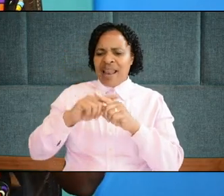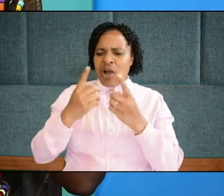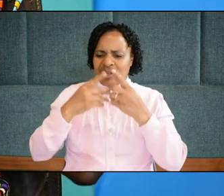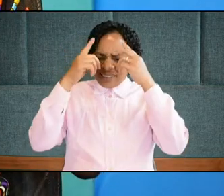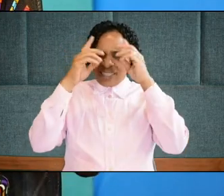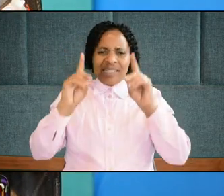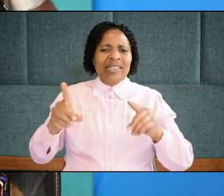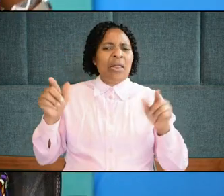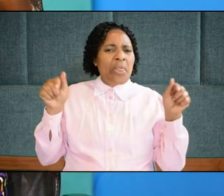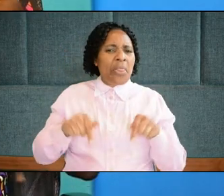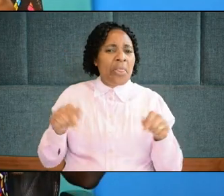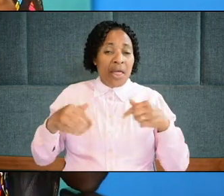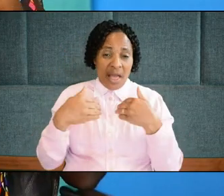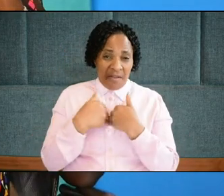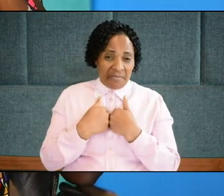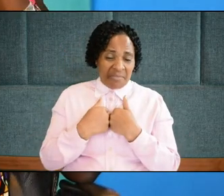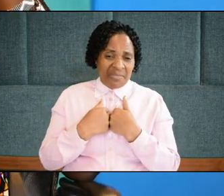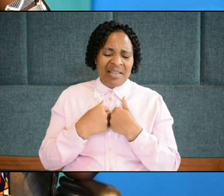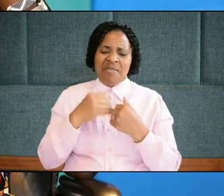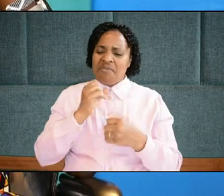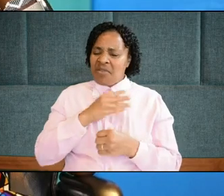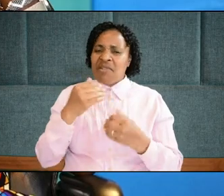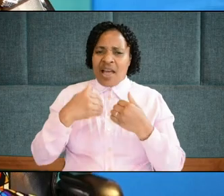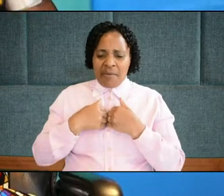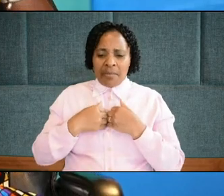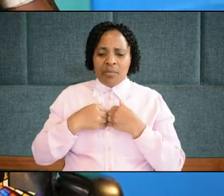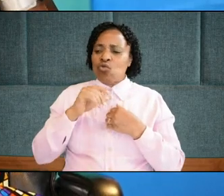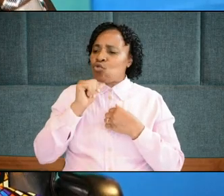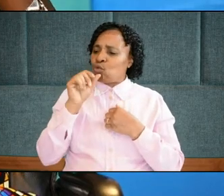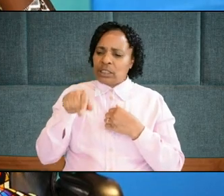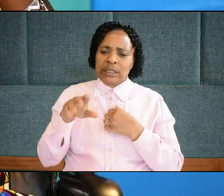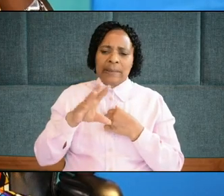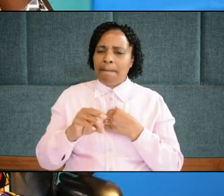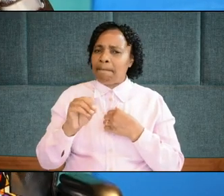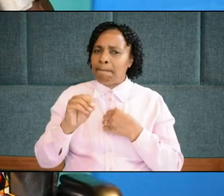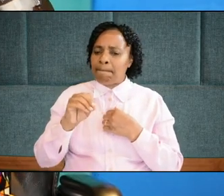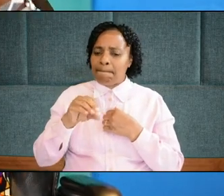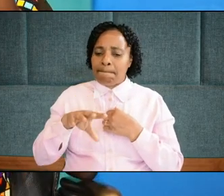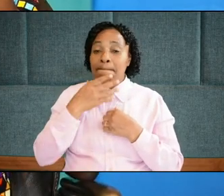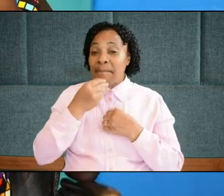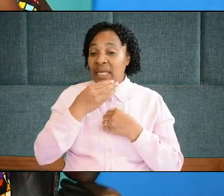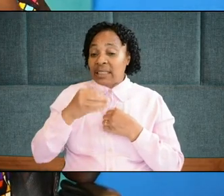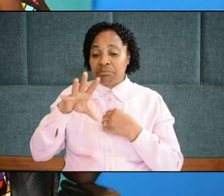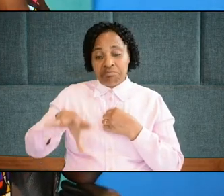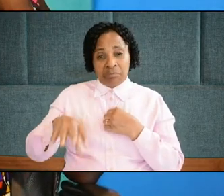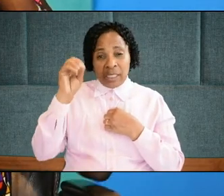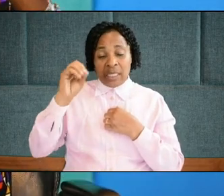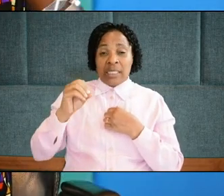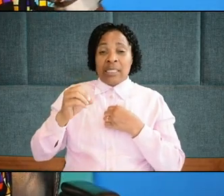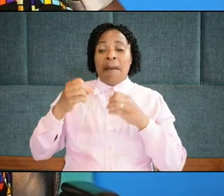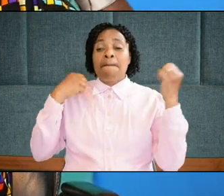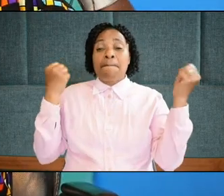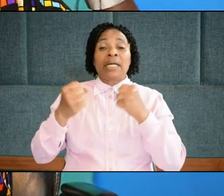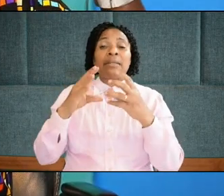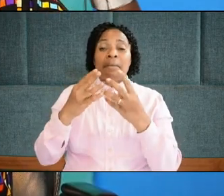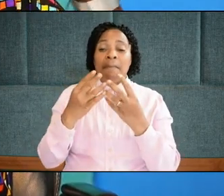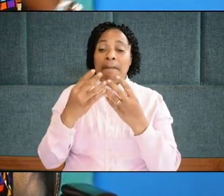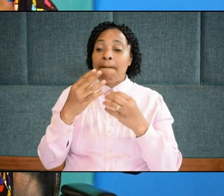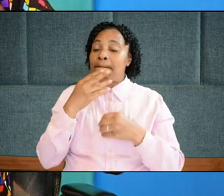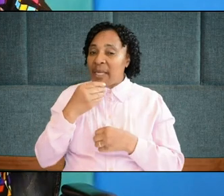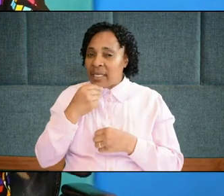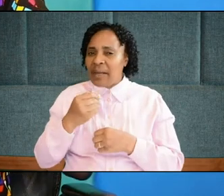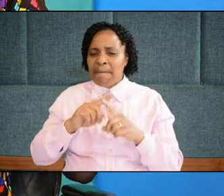were afraid. Note that these were men who were taken to be mighty men, hewers of wood, in that the Israelites